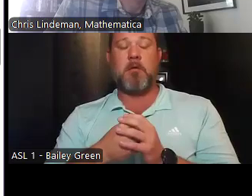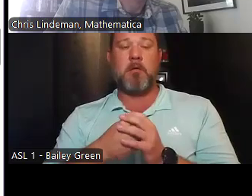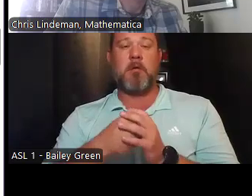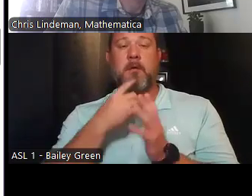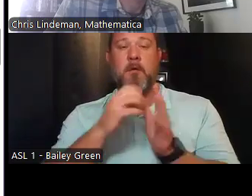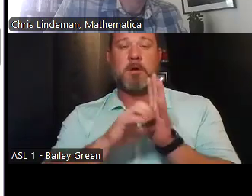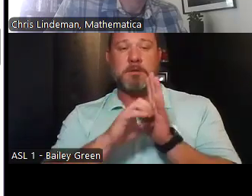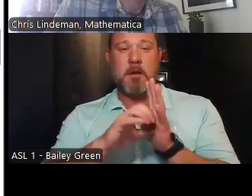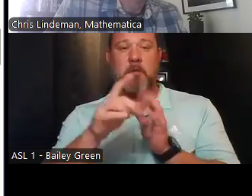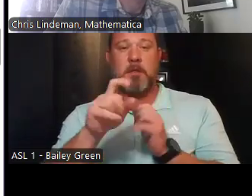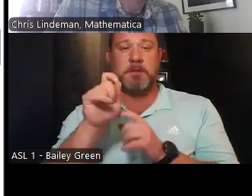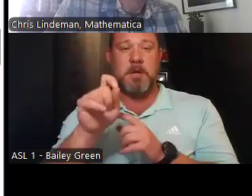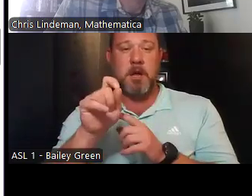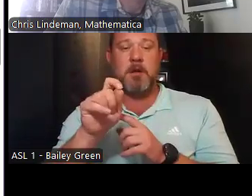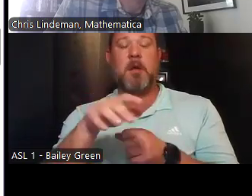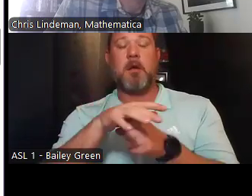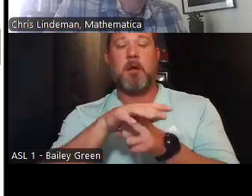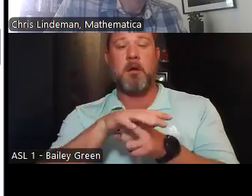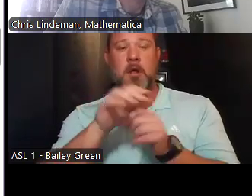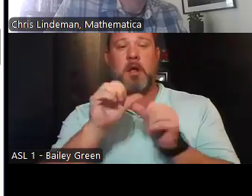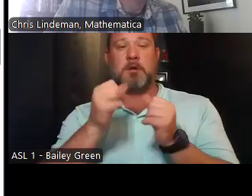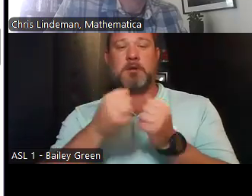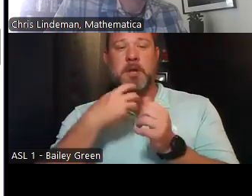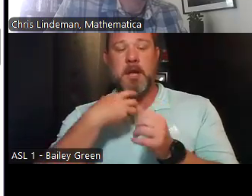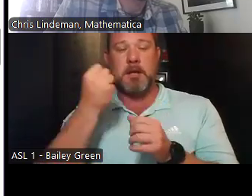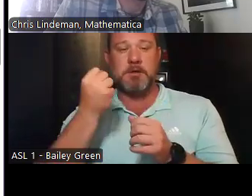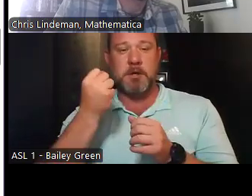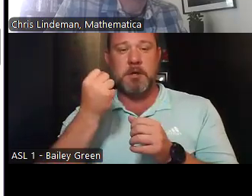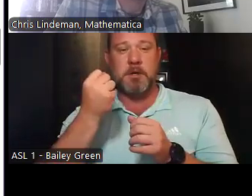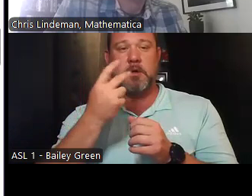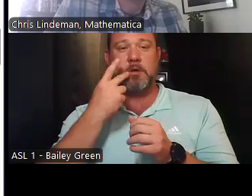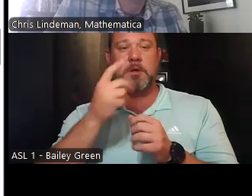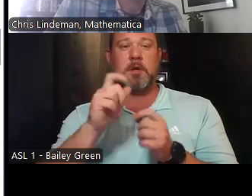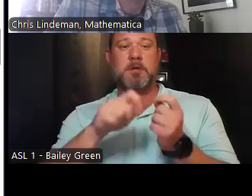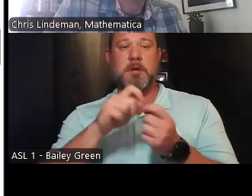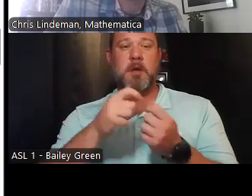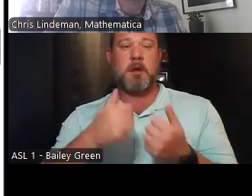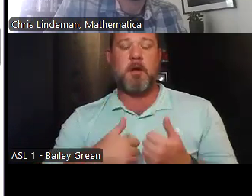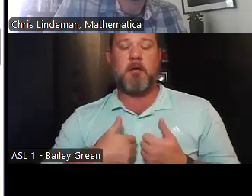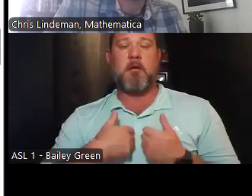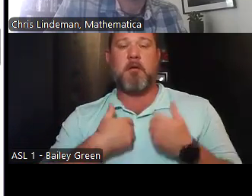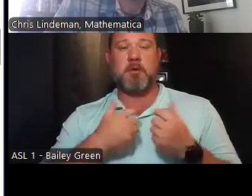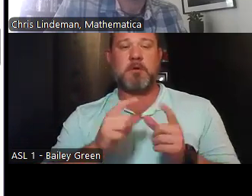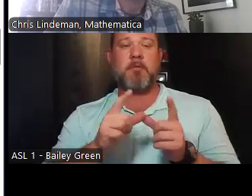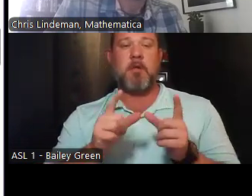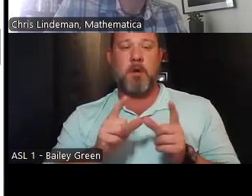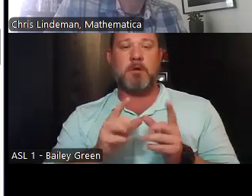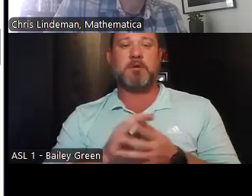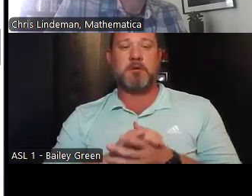this dot here, it is an area agency on aging, and you can even see the exact address of this location.